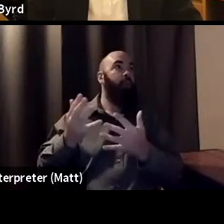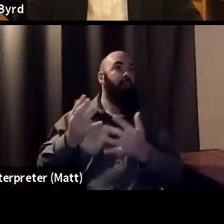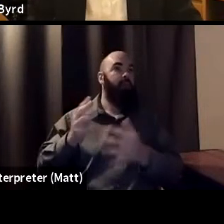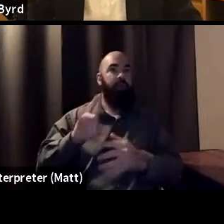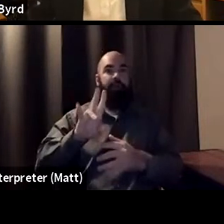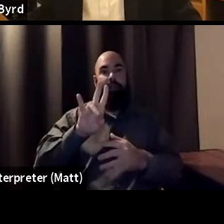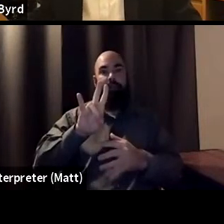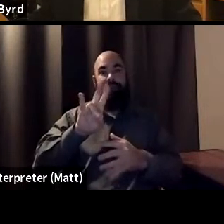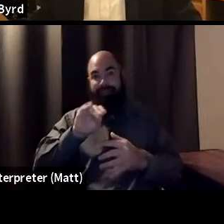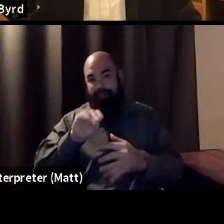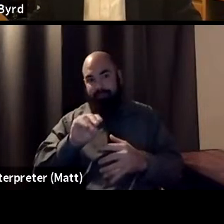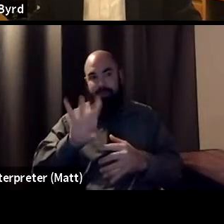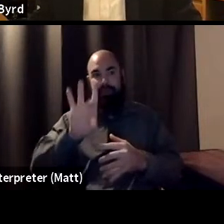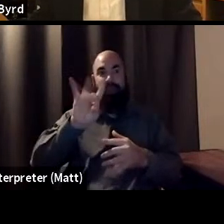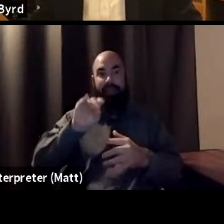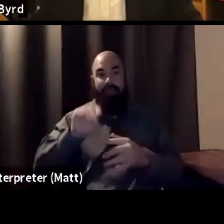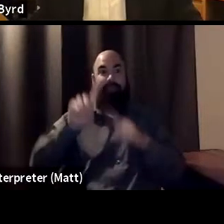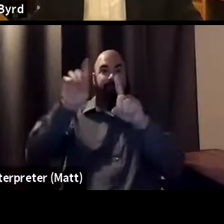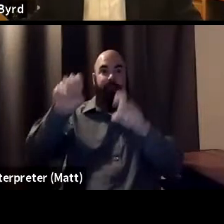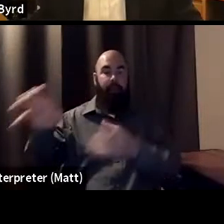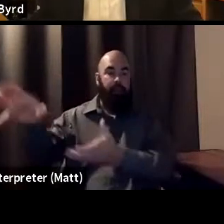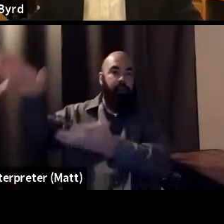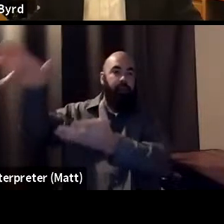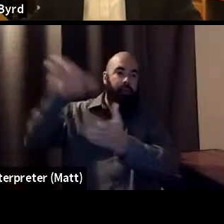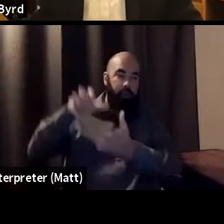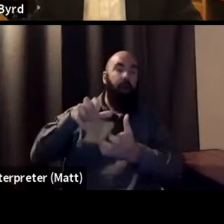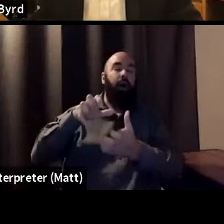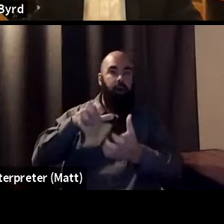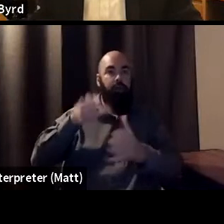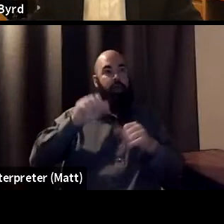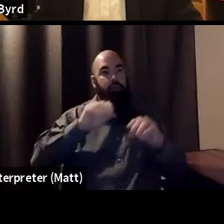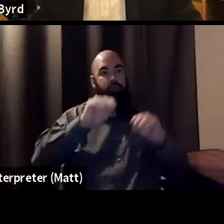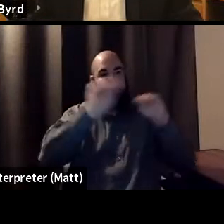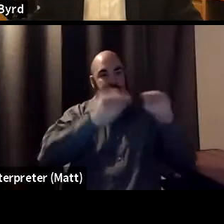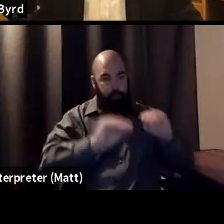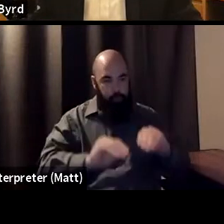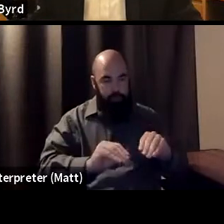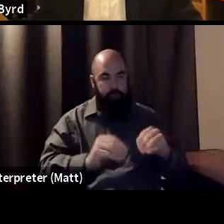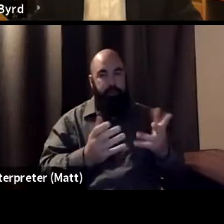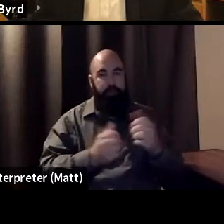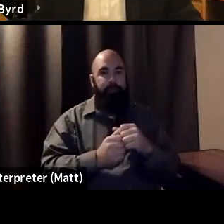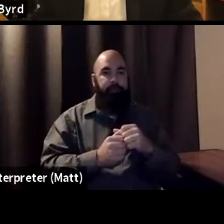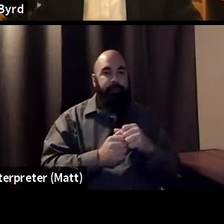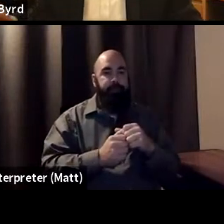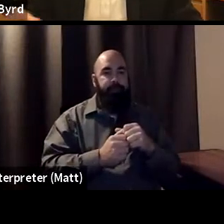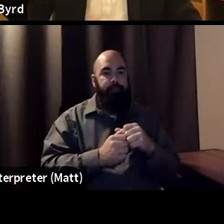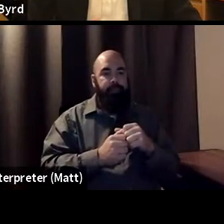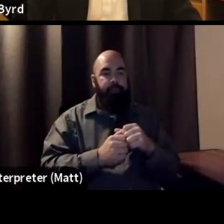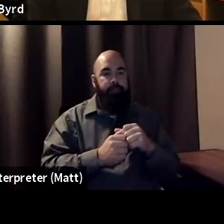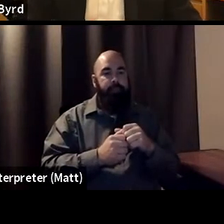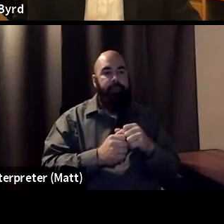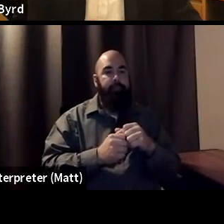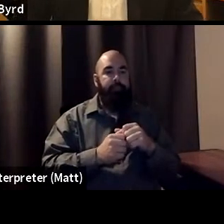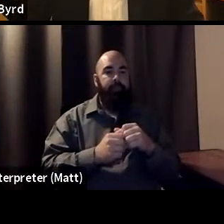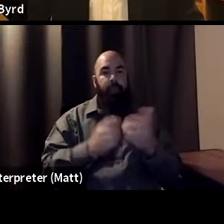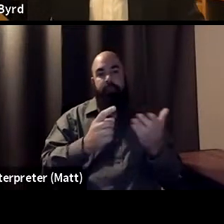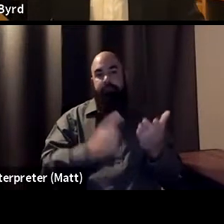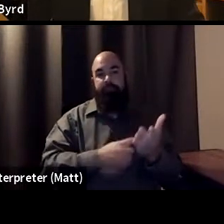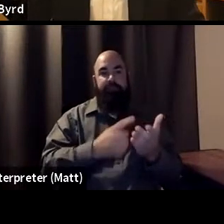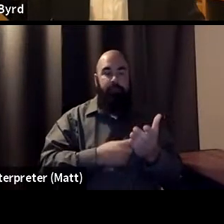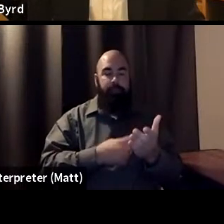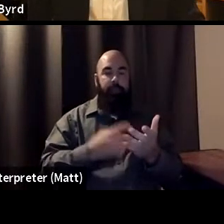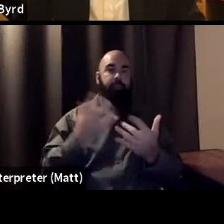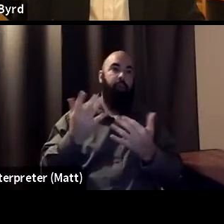from Montgomery County. That's part of the way that they do the labs and report them. Sometimes there's a little lag